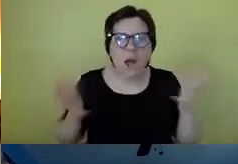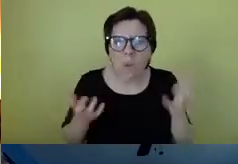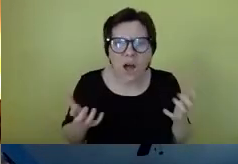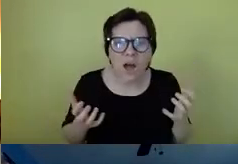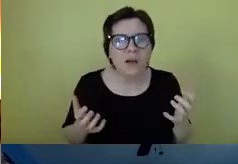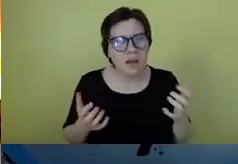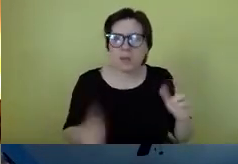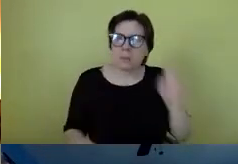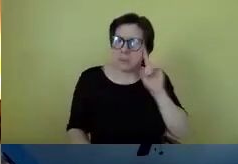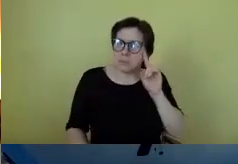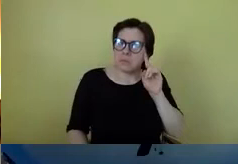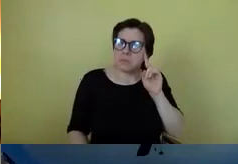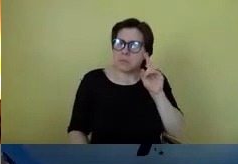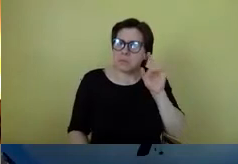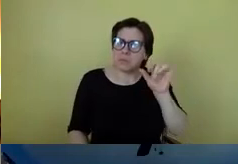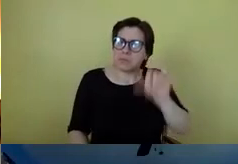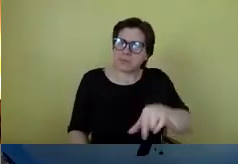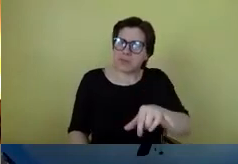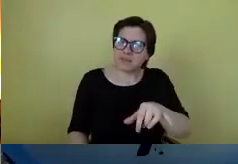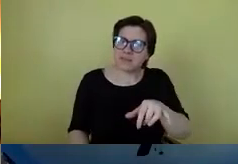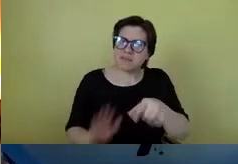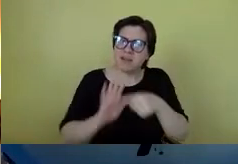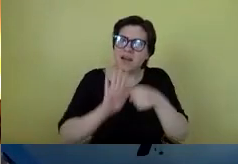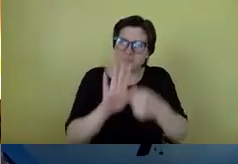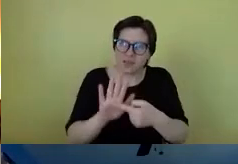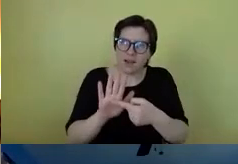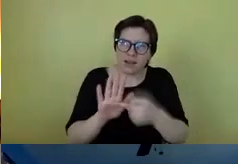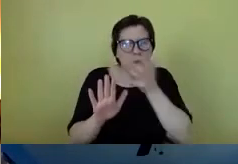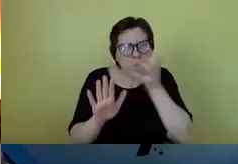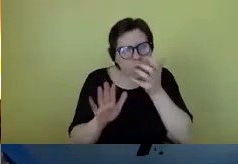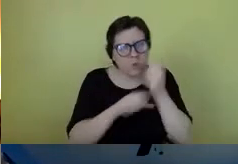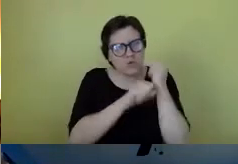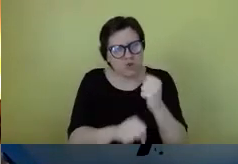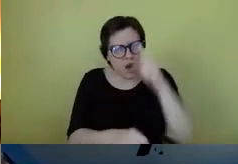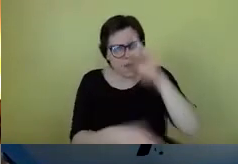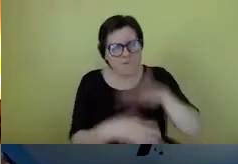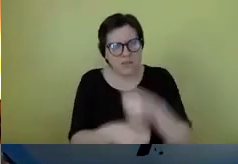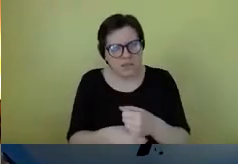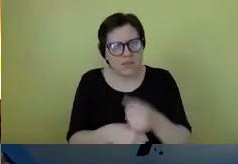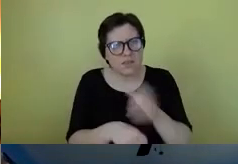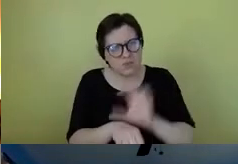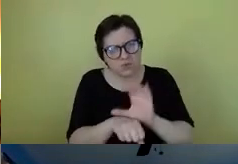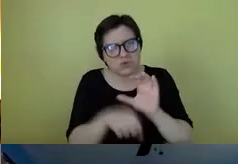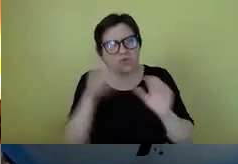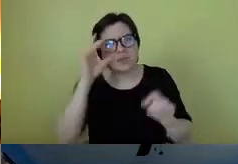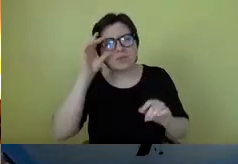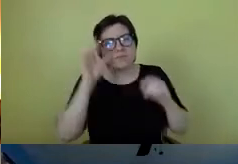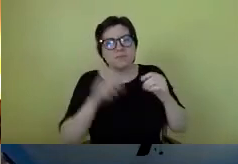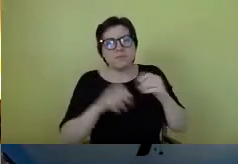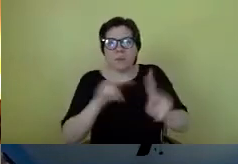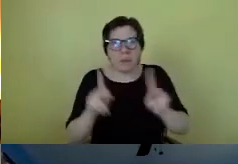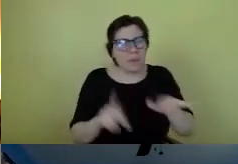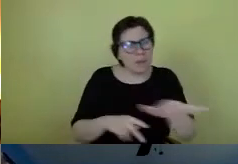And I think that's a sign of the faith of our church. That's a sign of the faith of the people